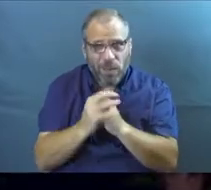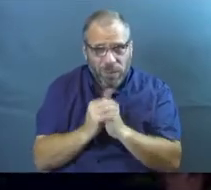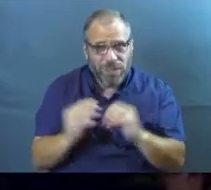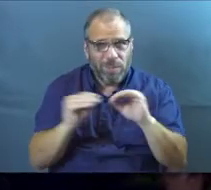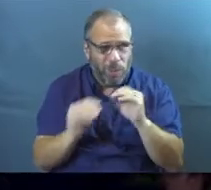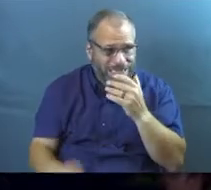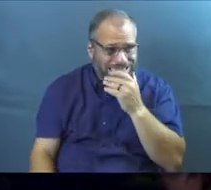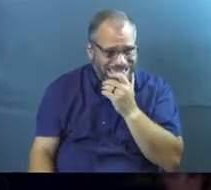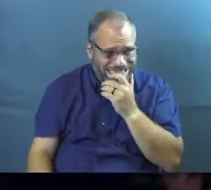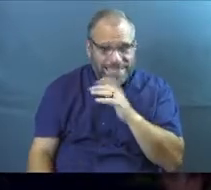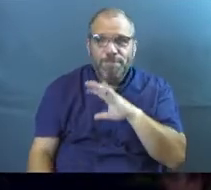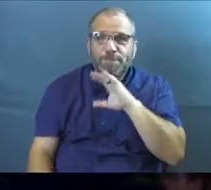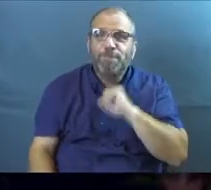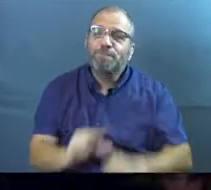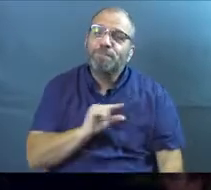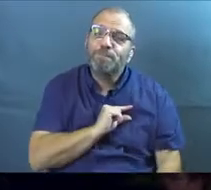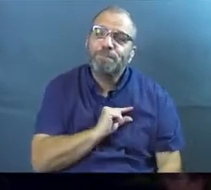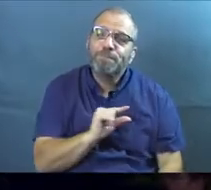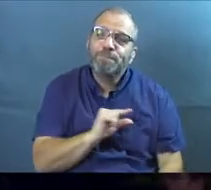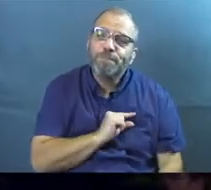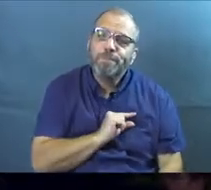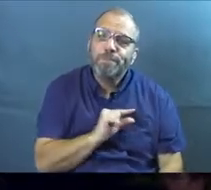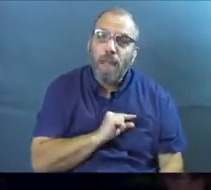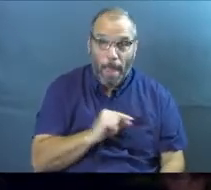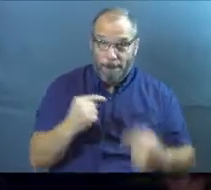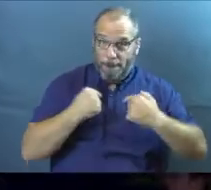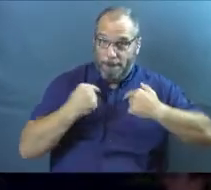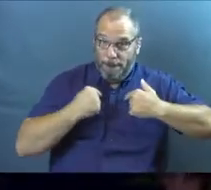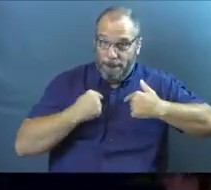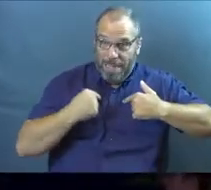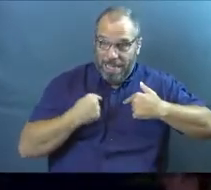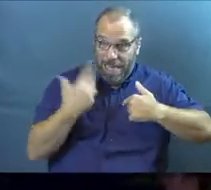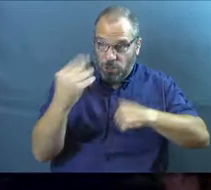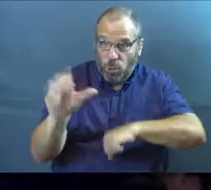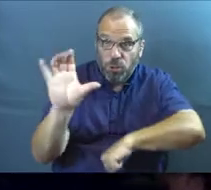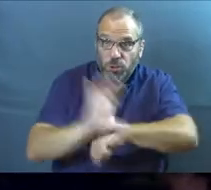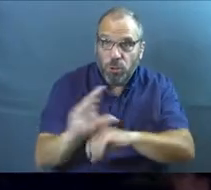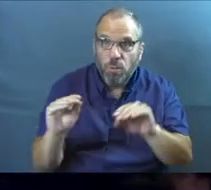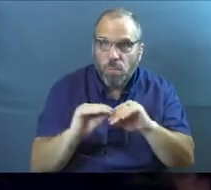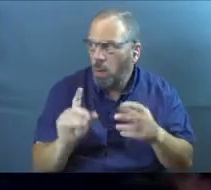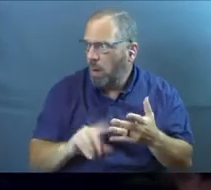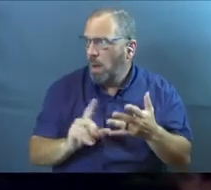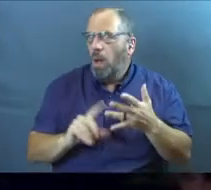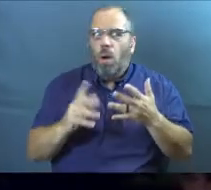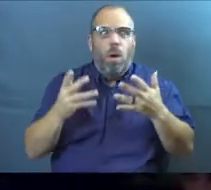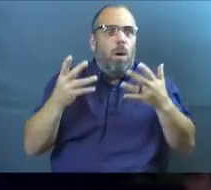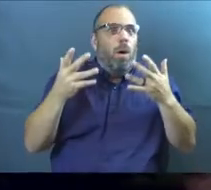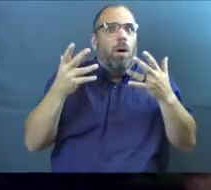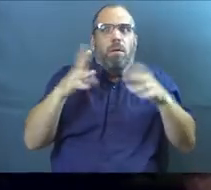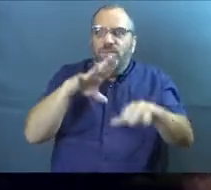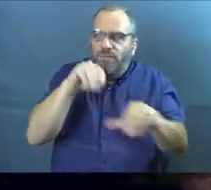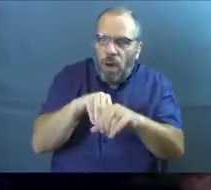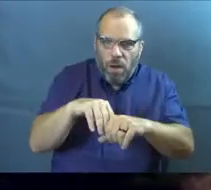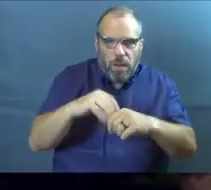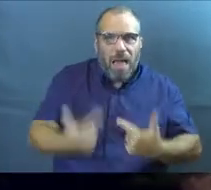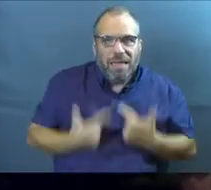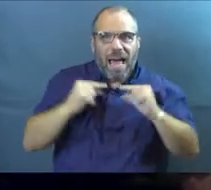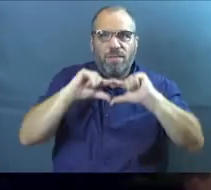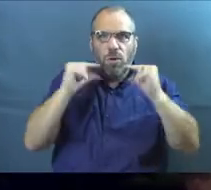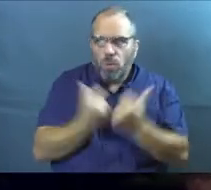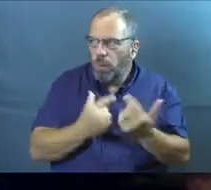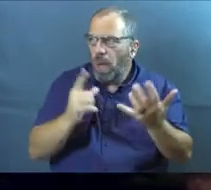worship more. I should really go to church more often. I should really get into a life